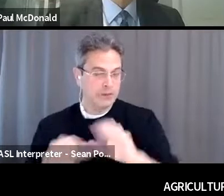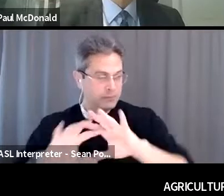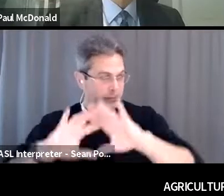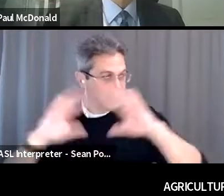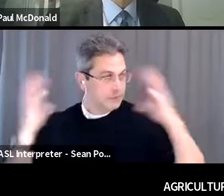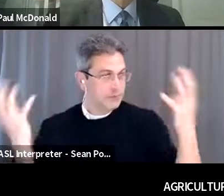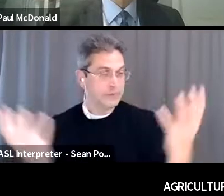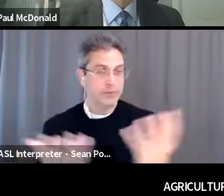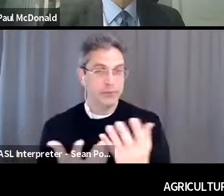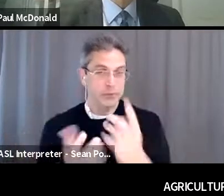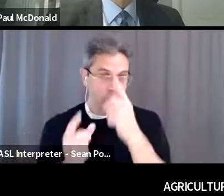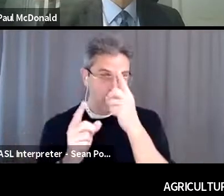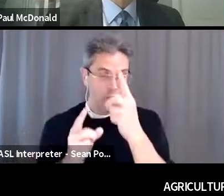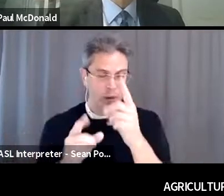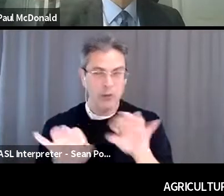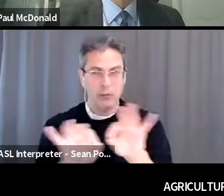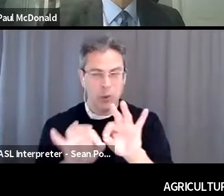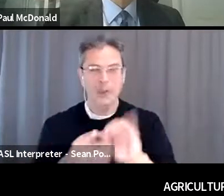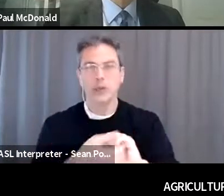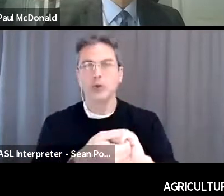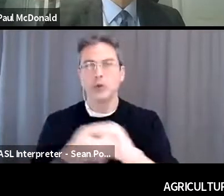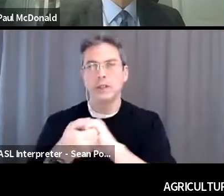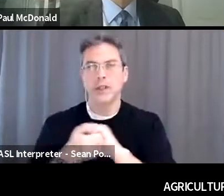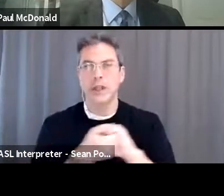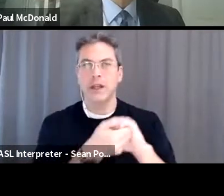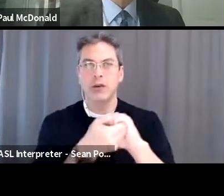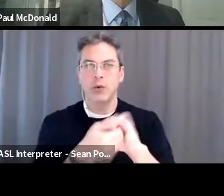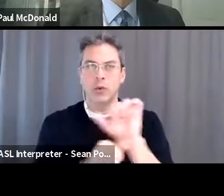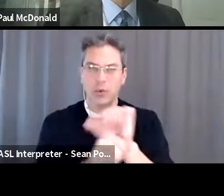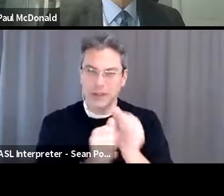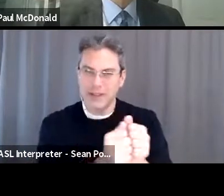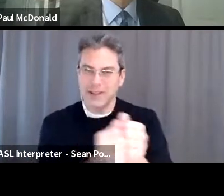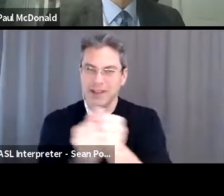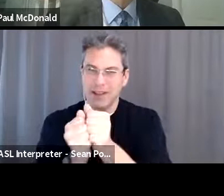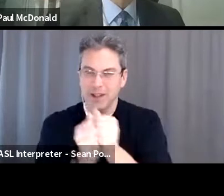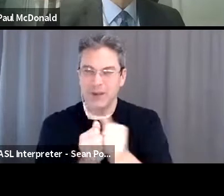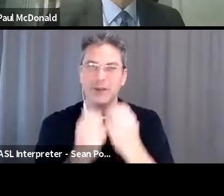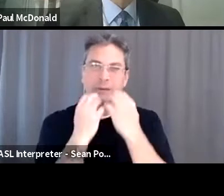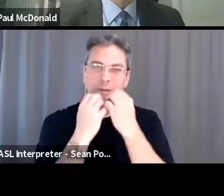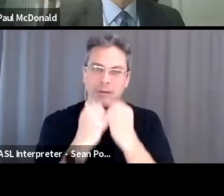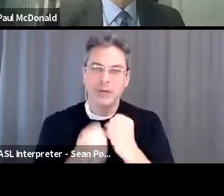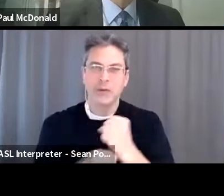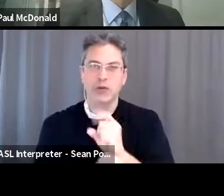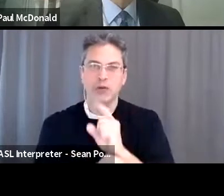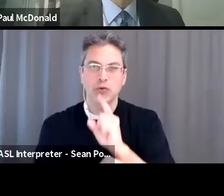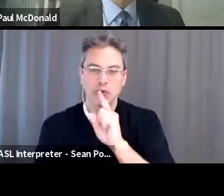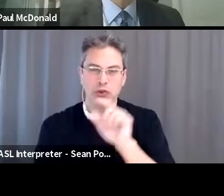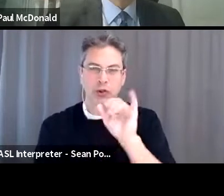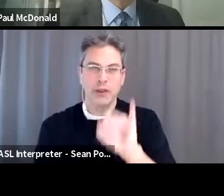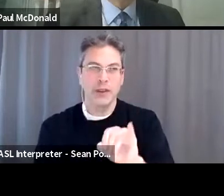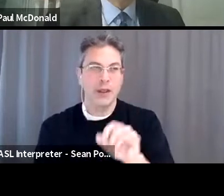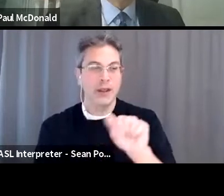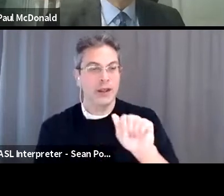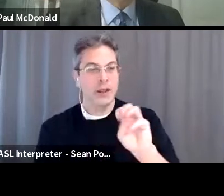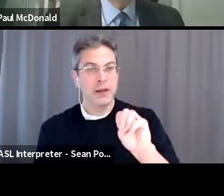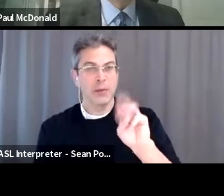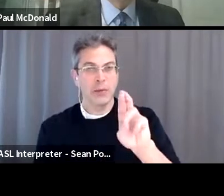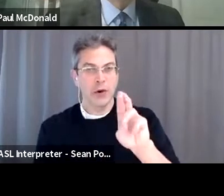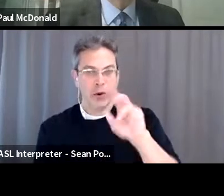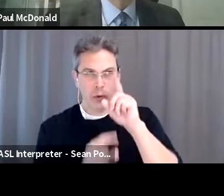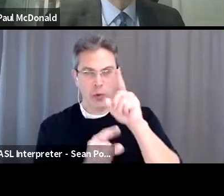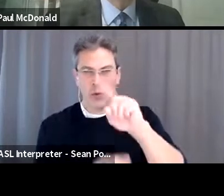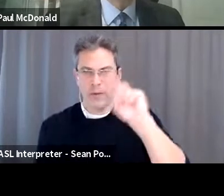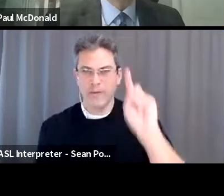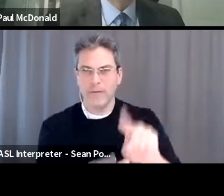united and to work together to preserve the effectiveness of antimicrobials for people all around the world. And